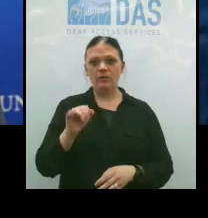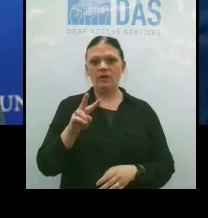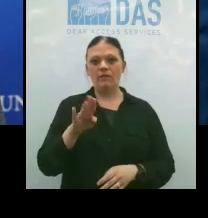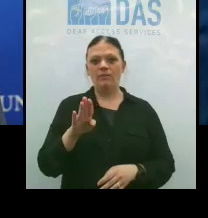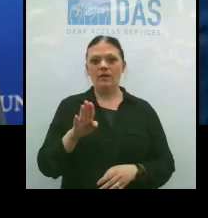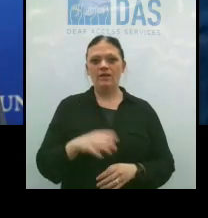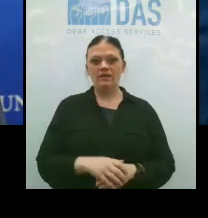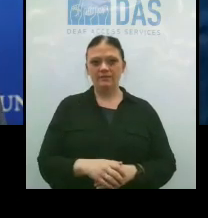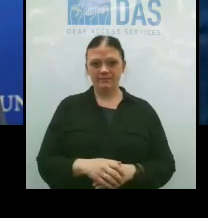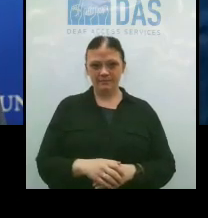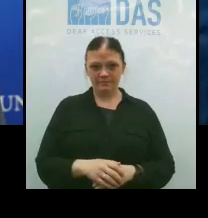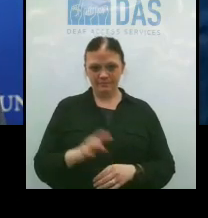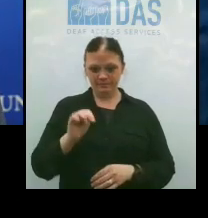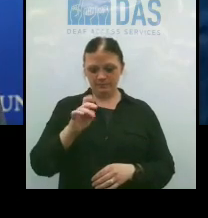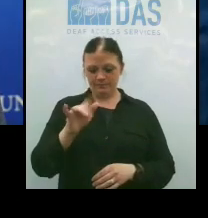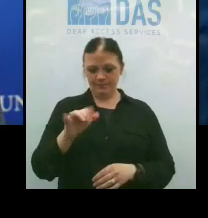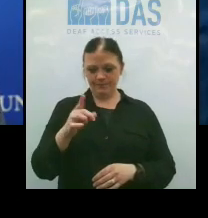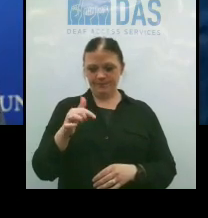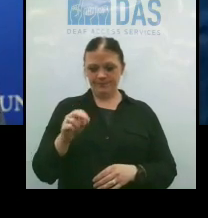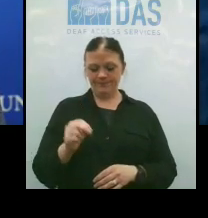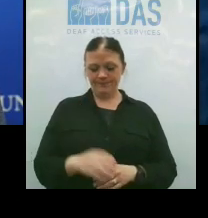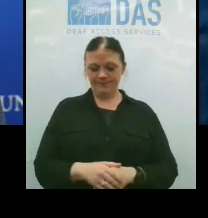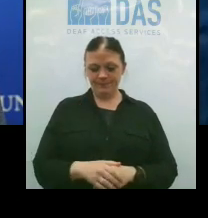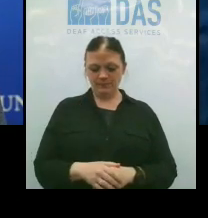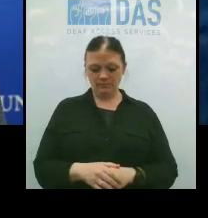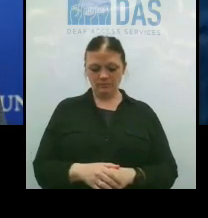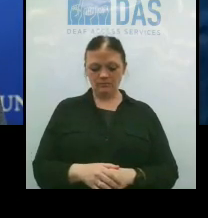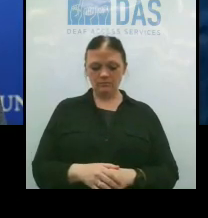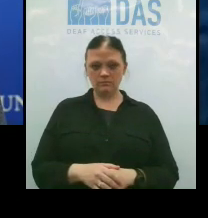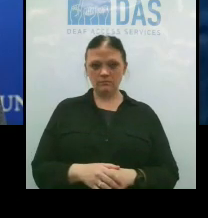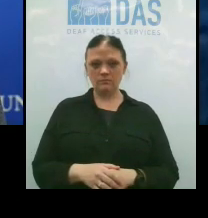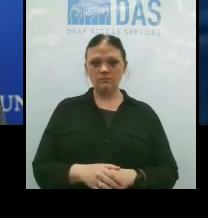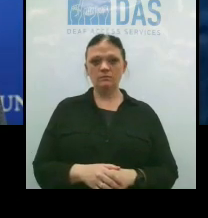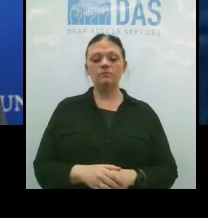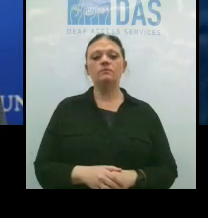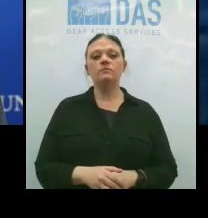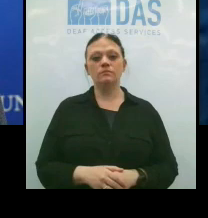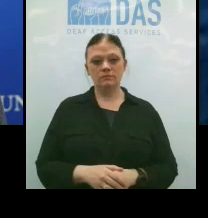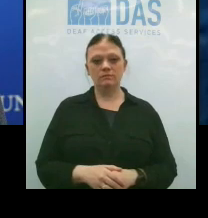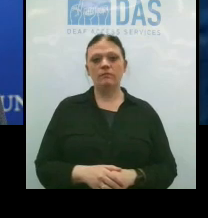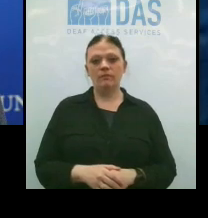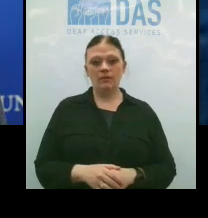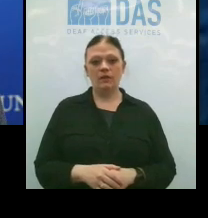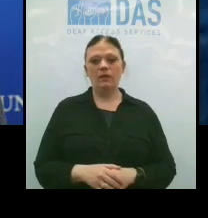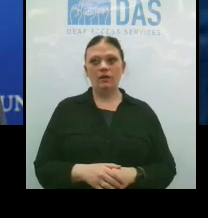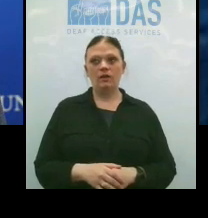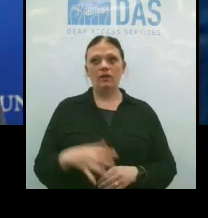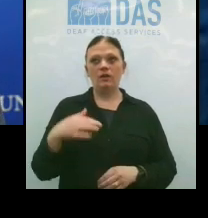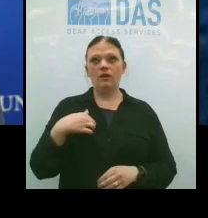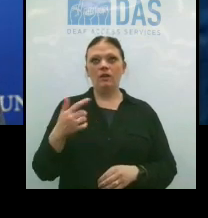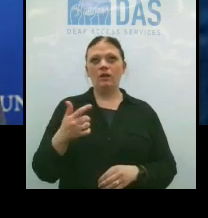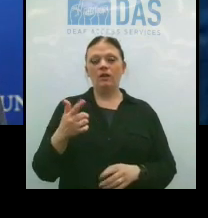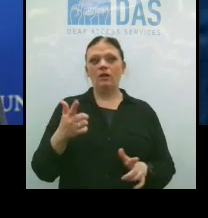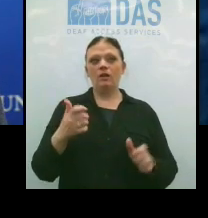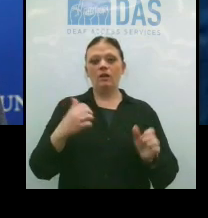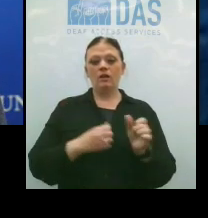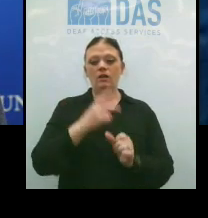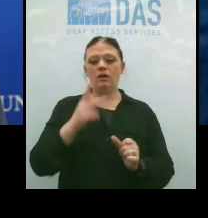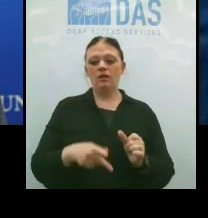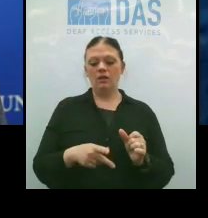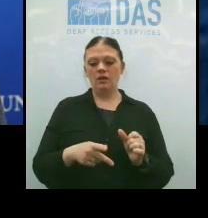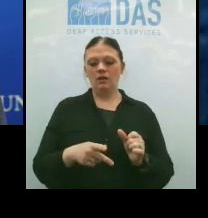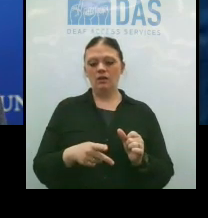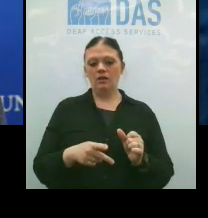WIVB-TV, I know Marley and Dan were on. Do either of you have a still question? Yes, thank you, County Executive. I just have a quick follow-up question about